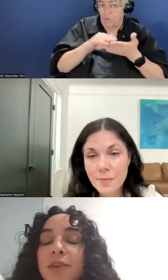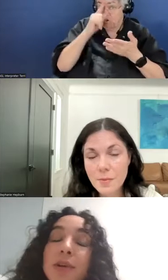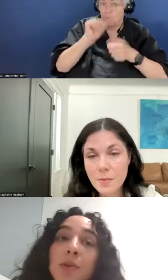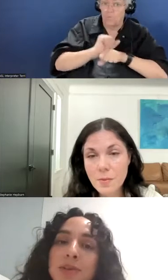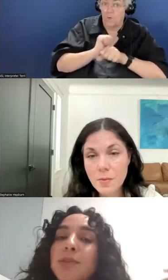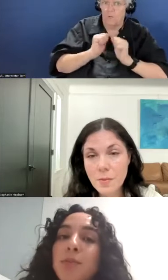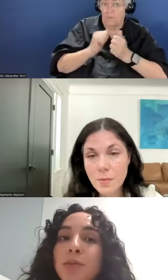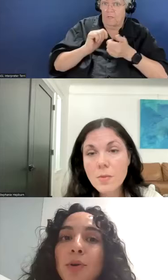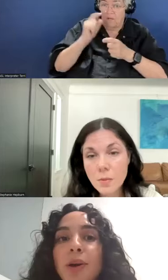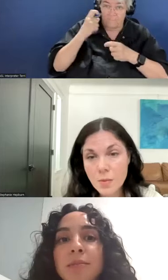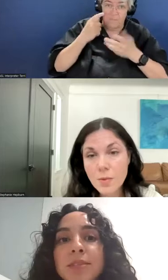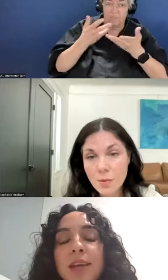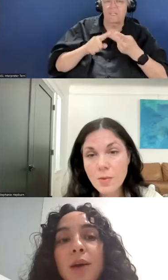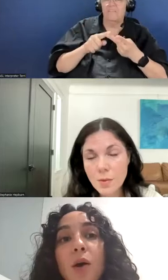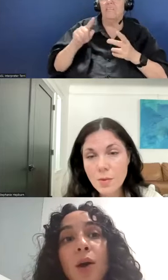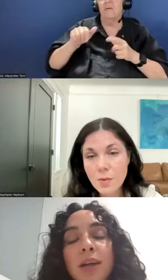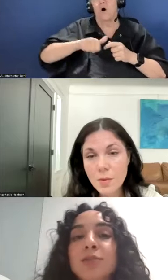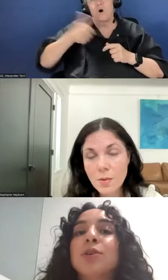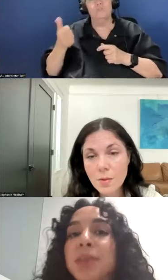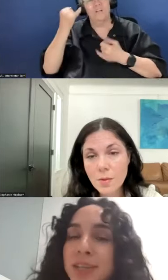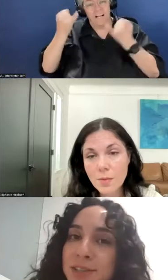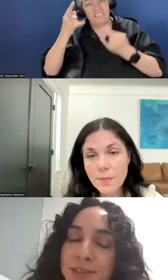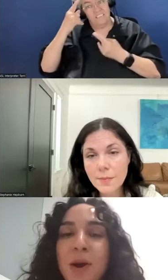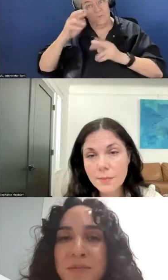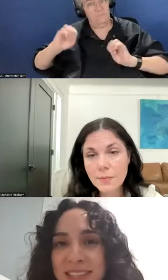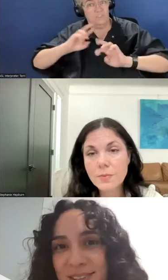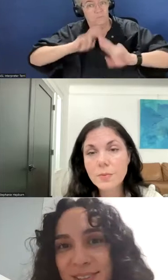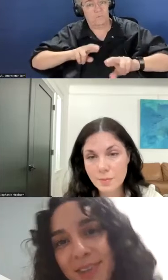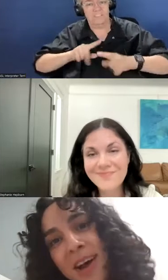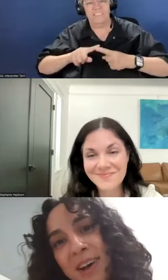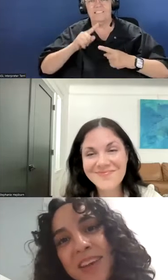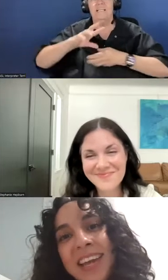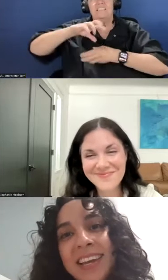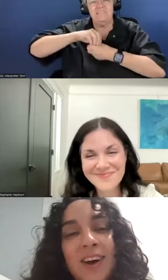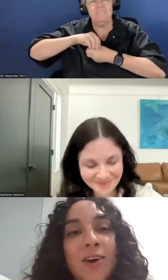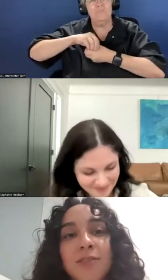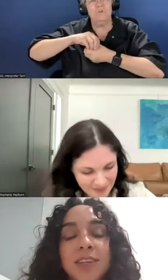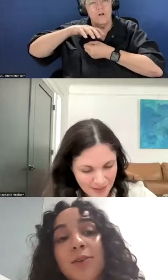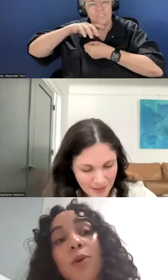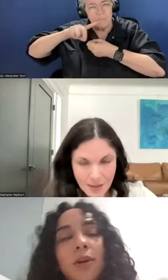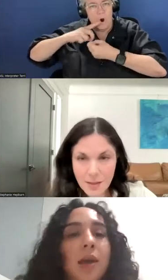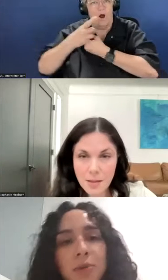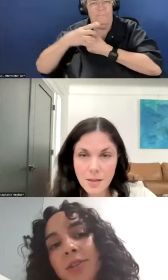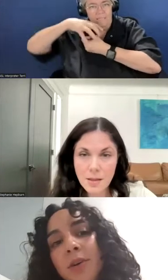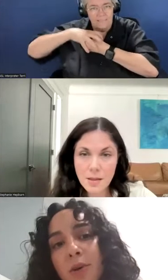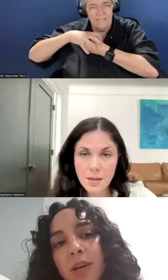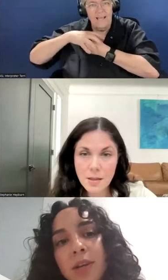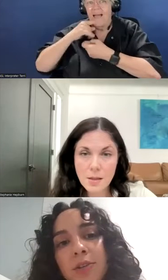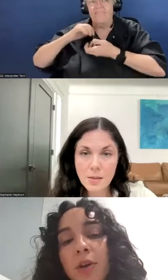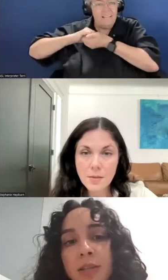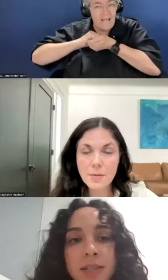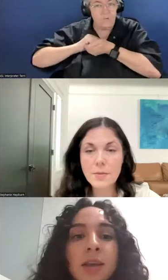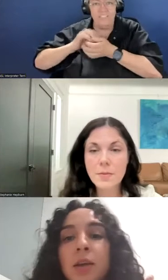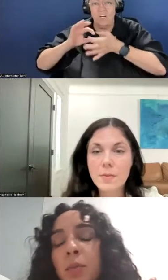alternative emergency response programs are extremely interdepartmental, and all of this collaboration and